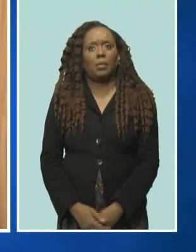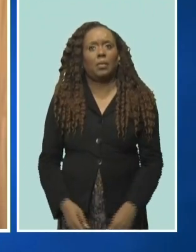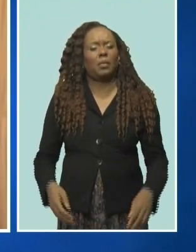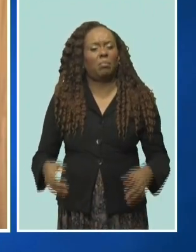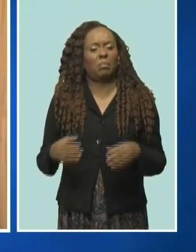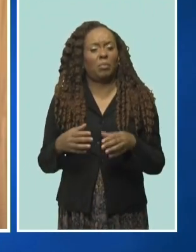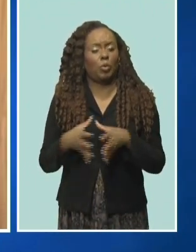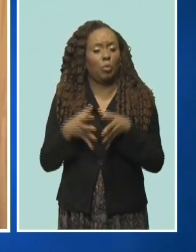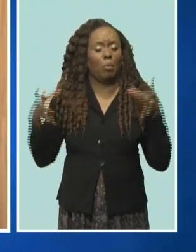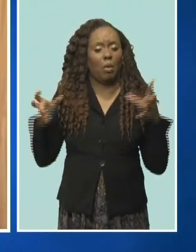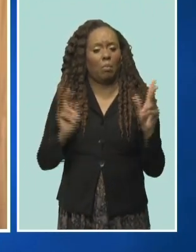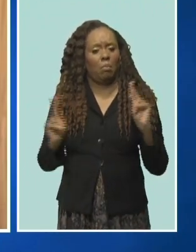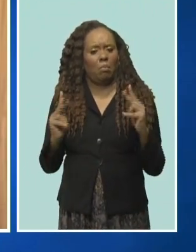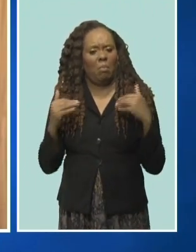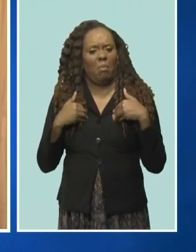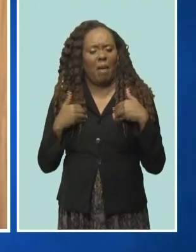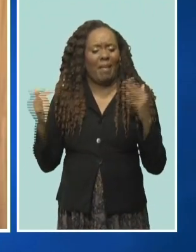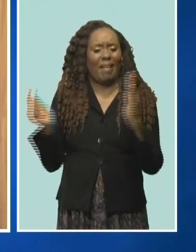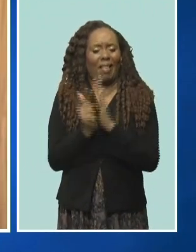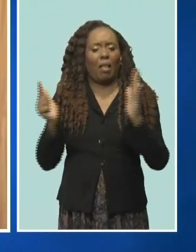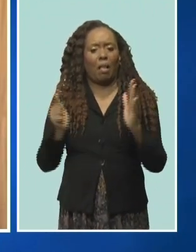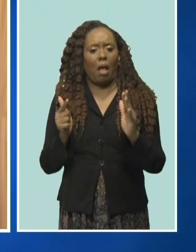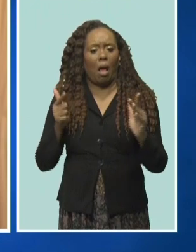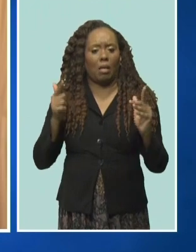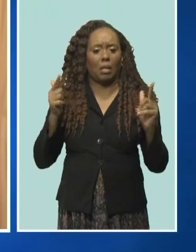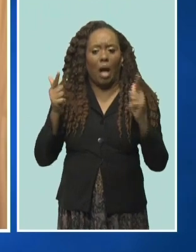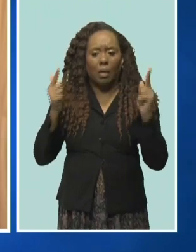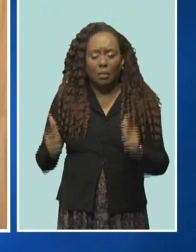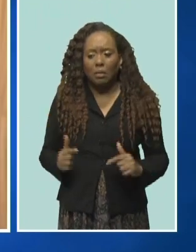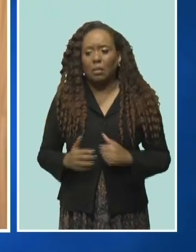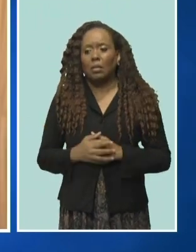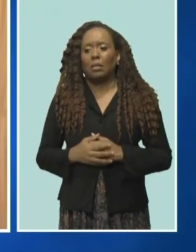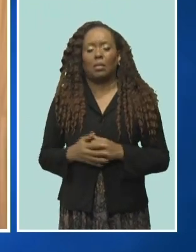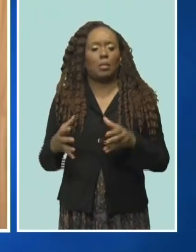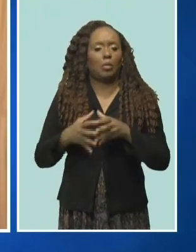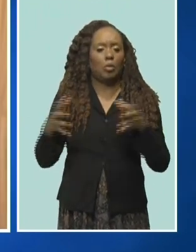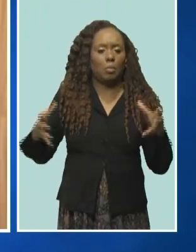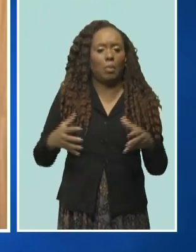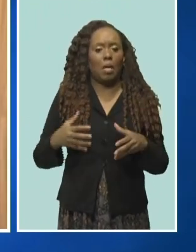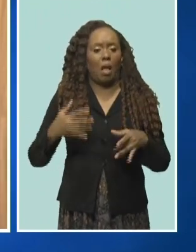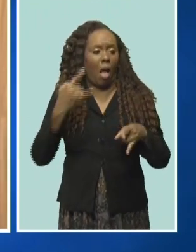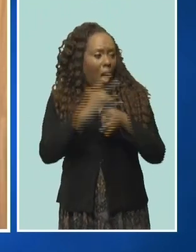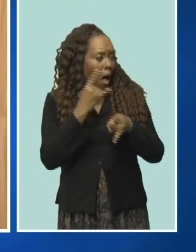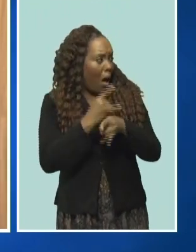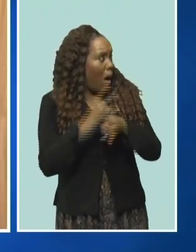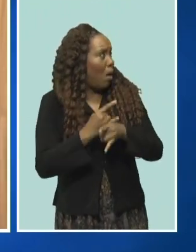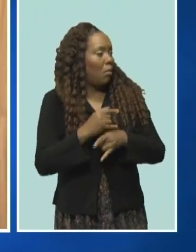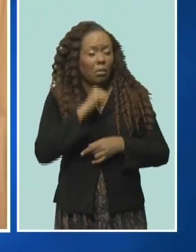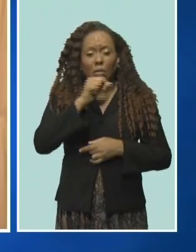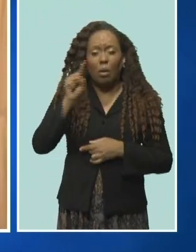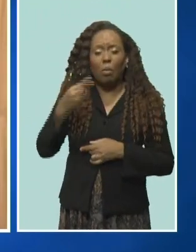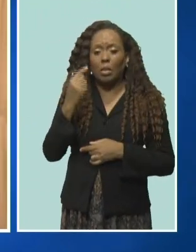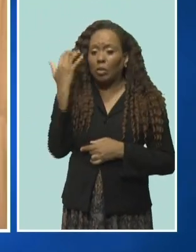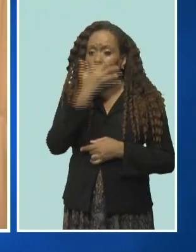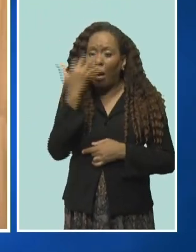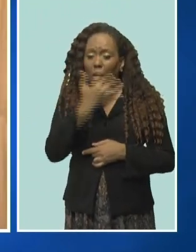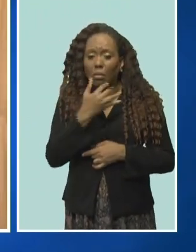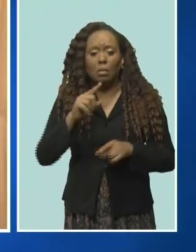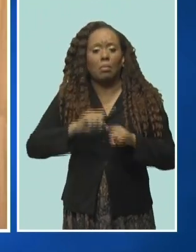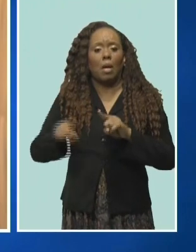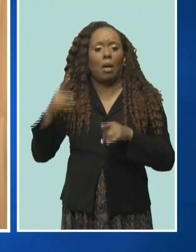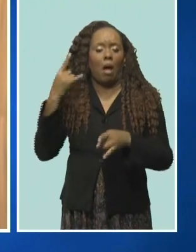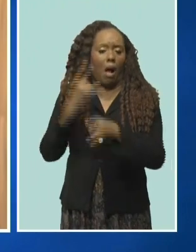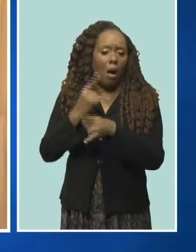country, and the escalating use and abuse of drugs and alcohol, not just drugs. We confront and talk